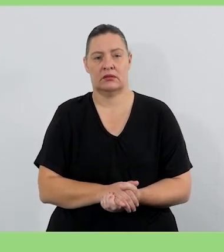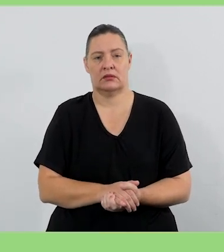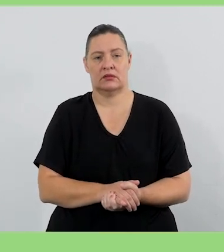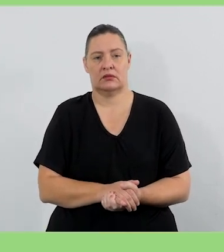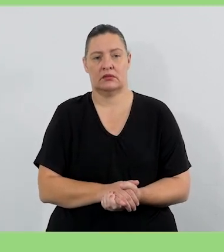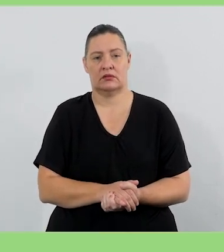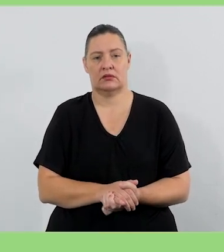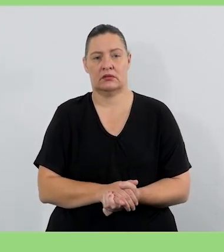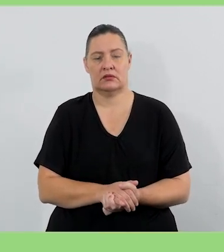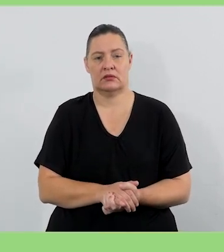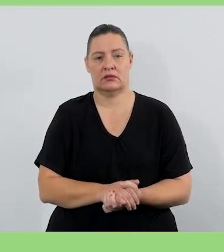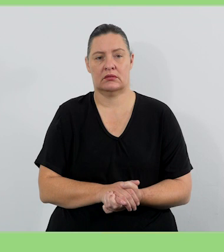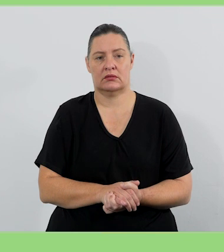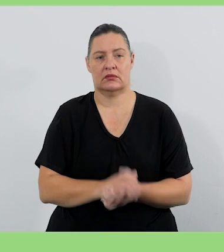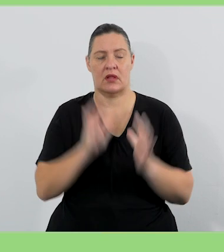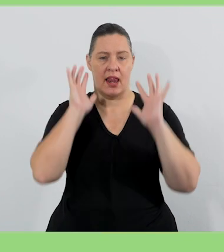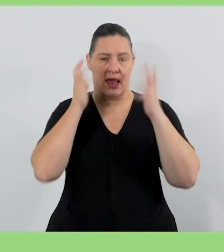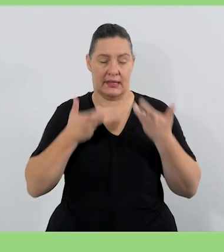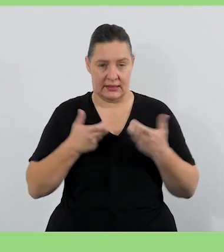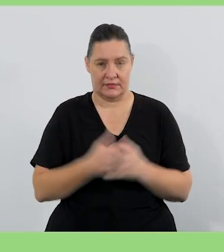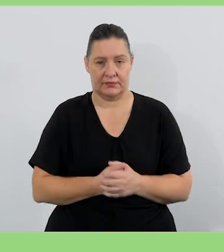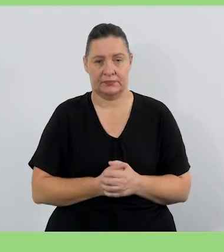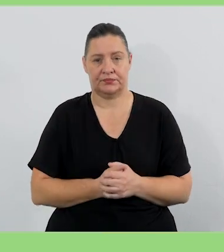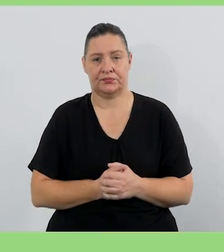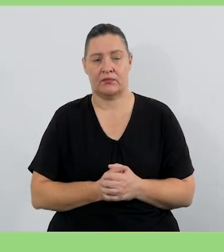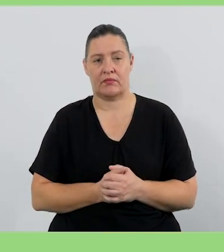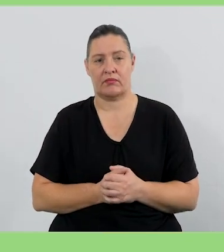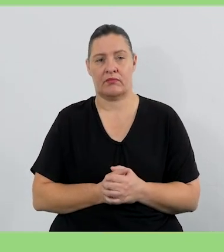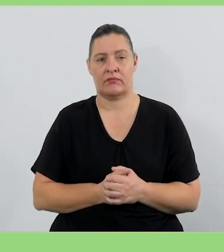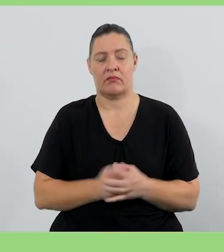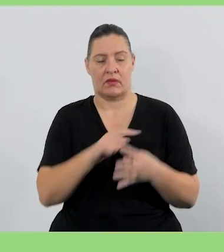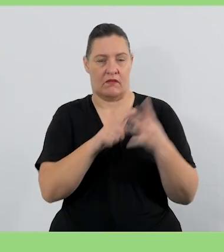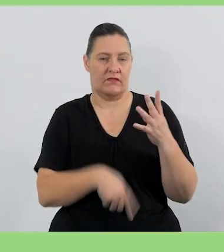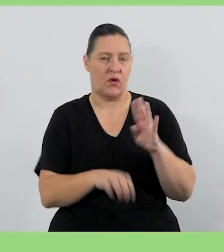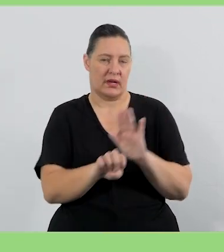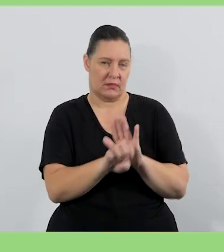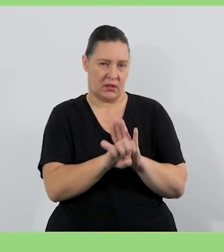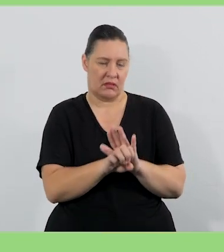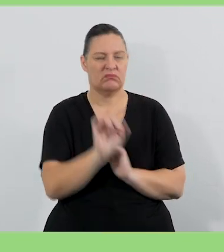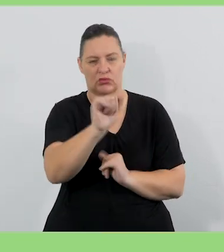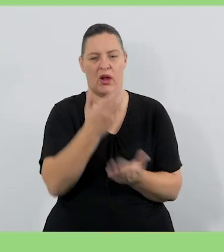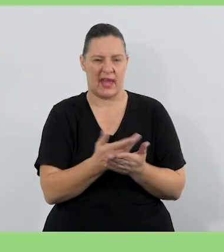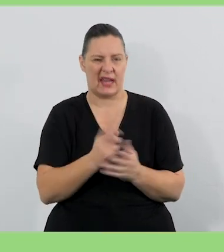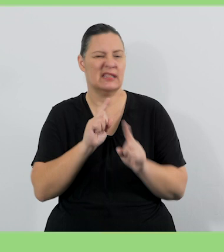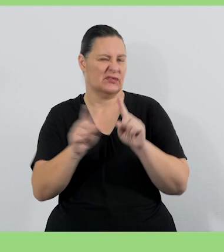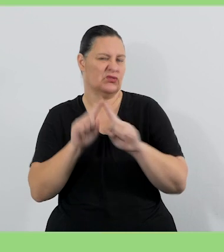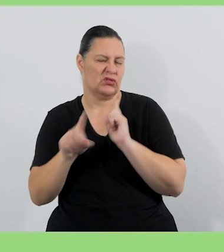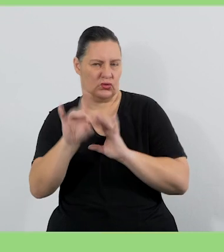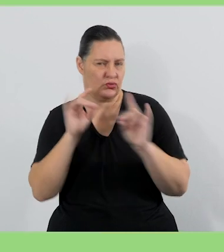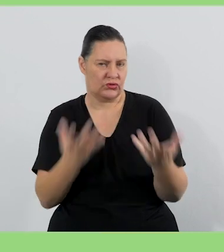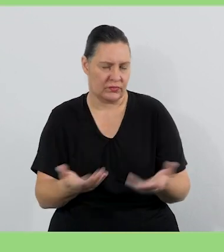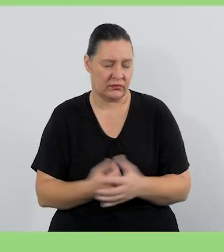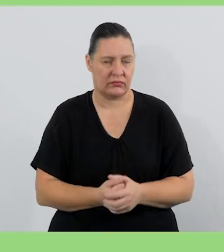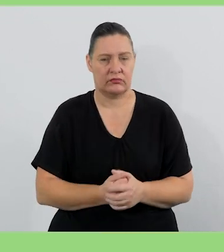also identifying the lion here. Right, so those are my 4 examples. Obviously, you are welcome to have